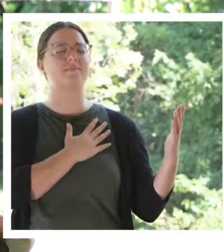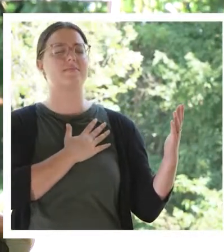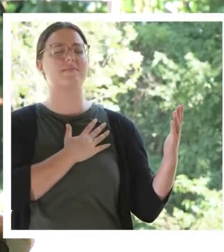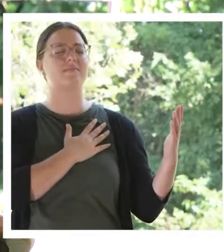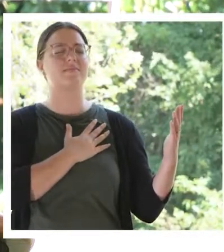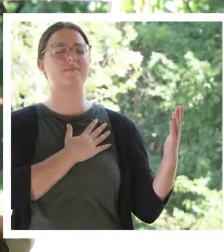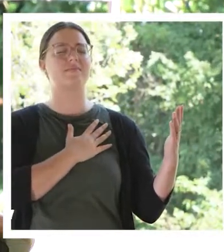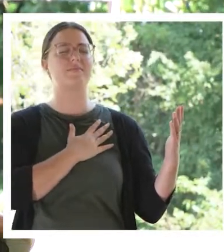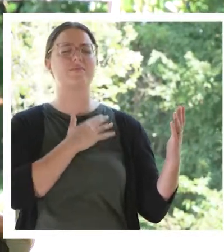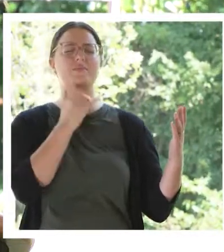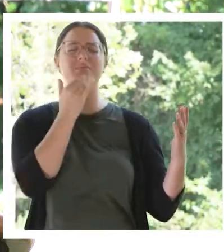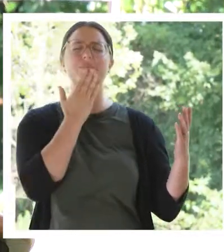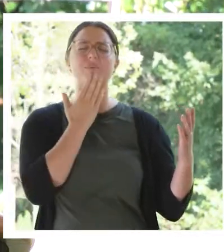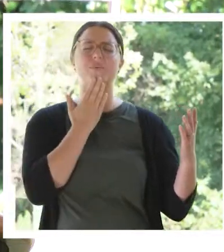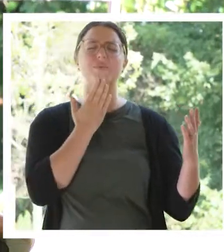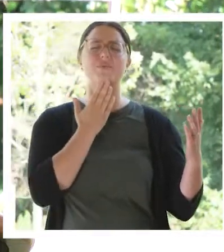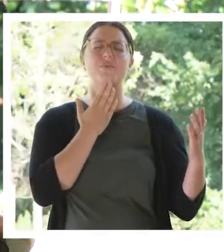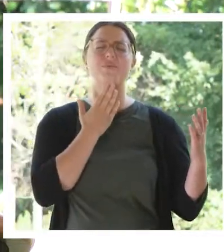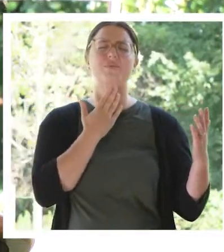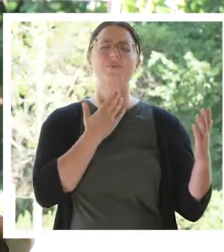Grace. How